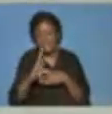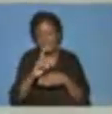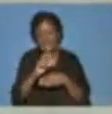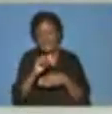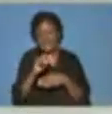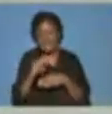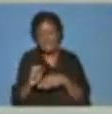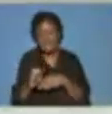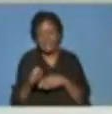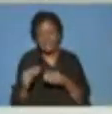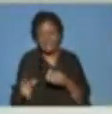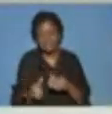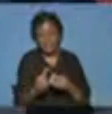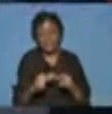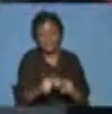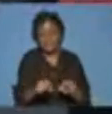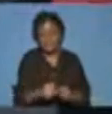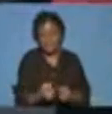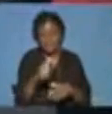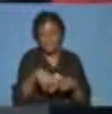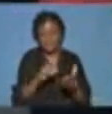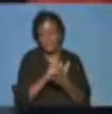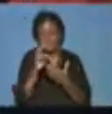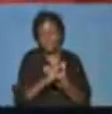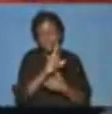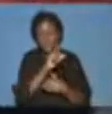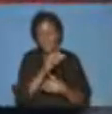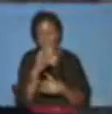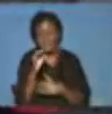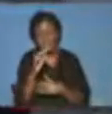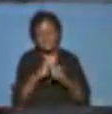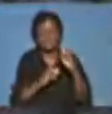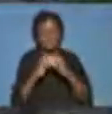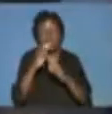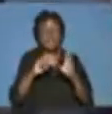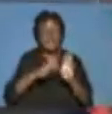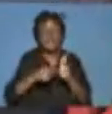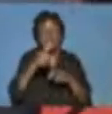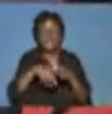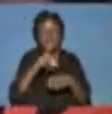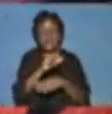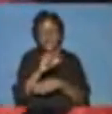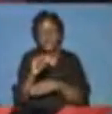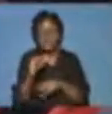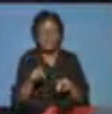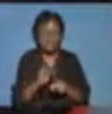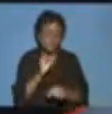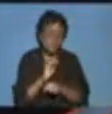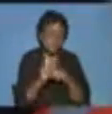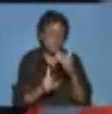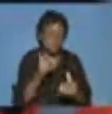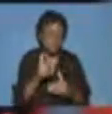million complex in October of 2019, with construction beginning in 2020. And as the work progresses, the